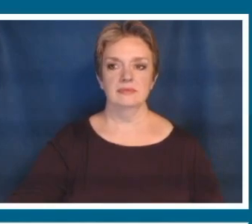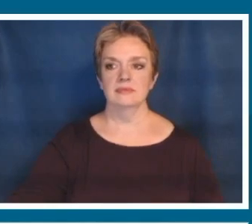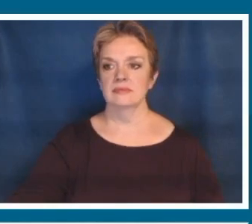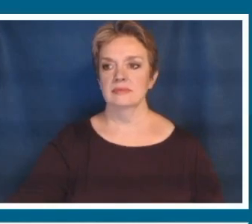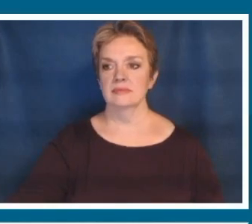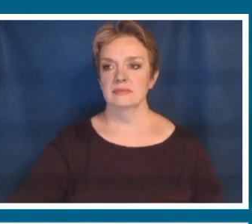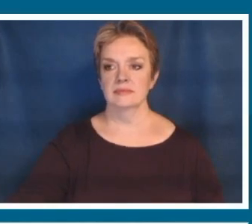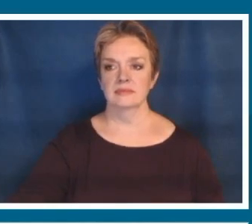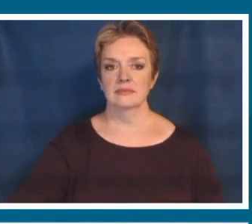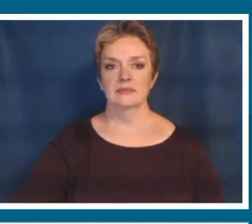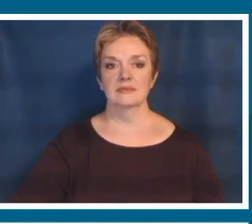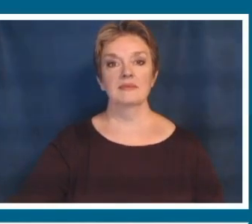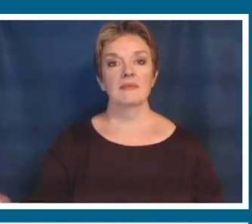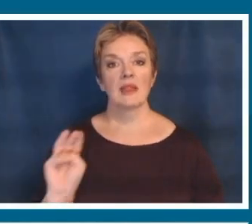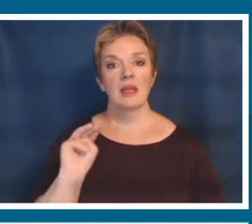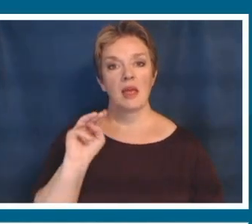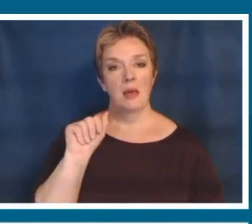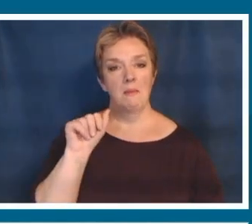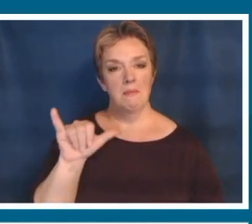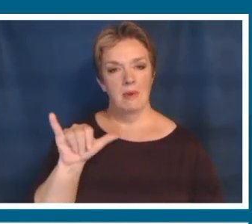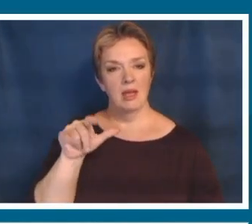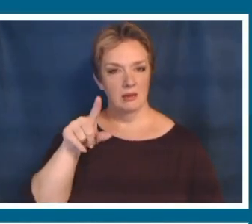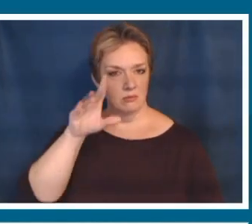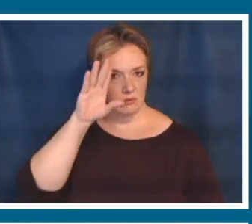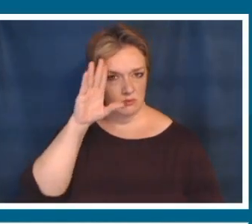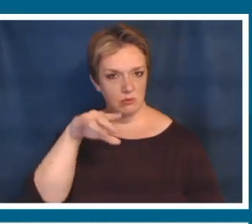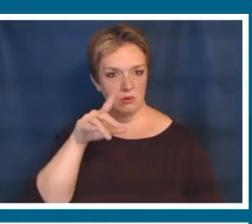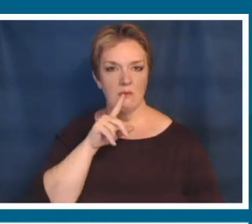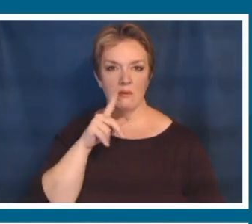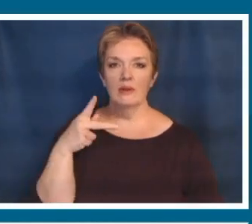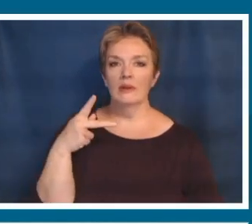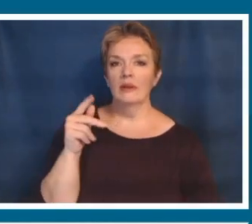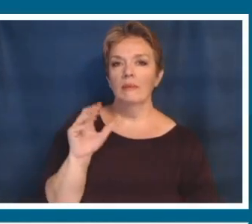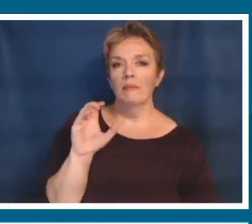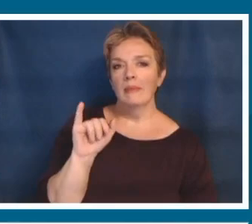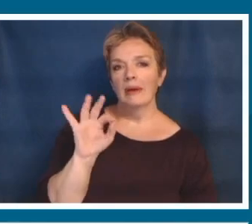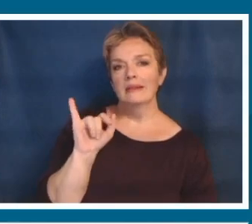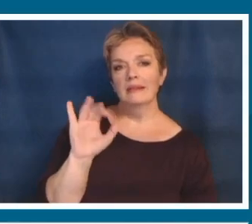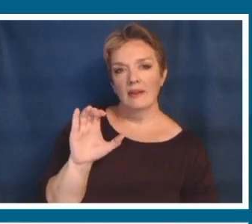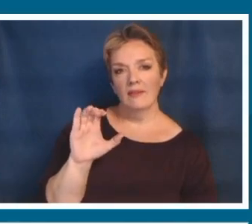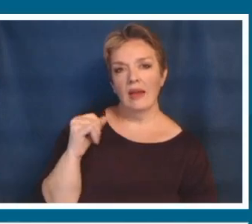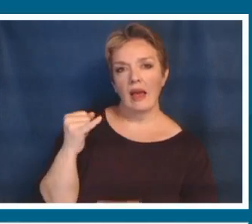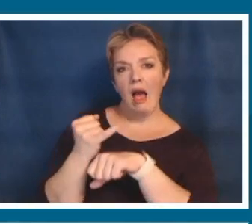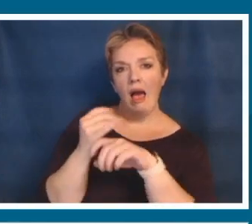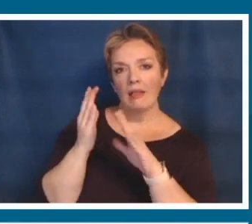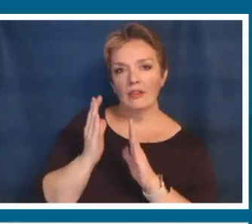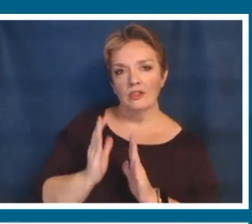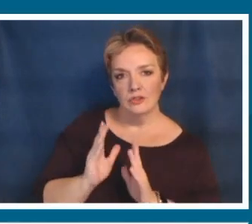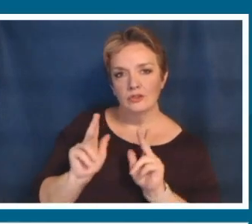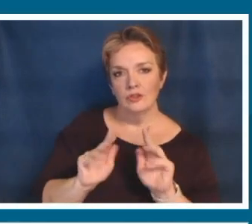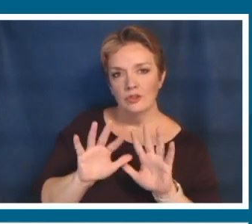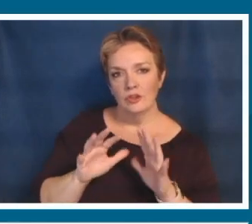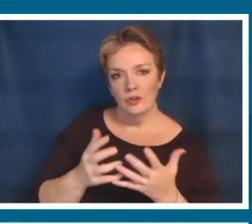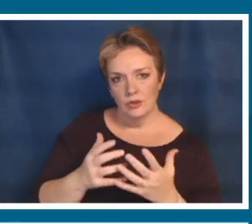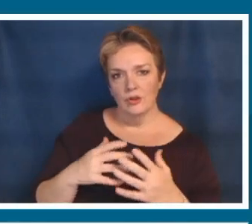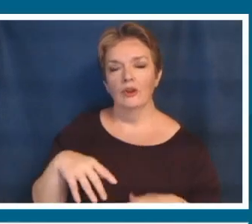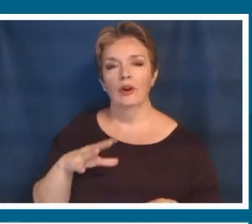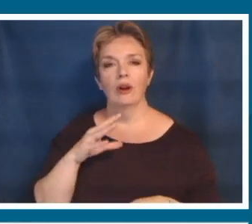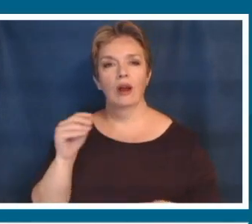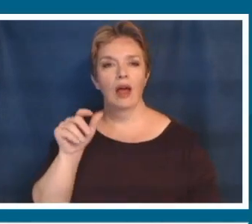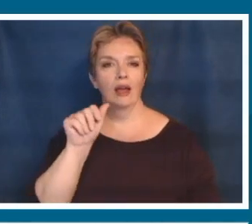Pacific Islander Month. And every May, folks, turn out the AAPI sort